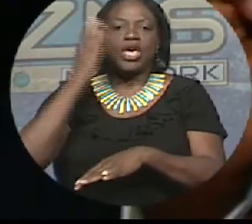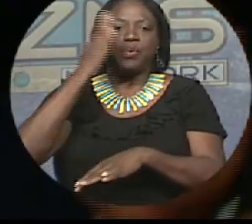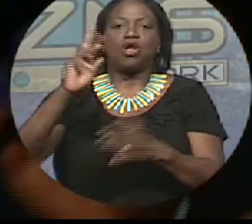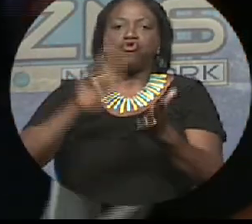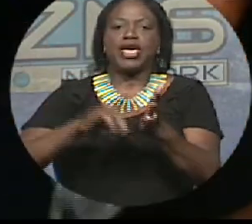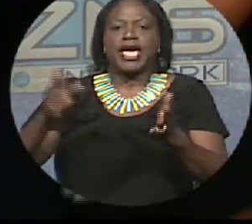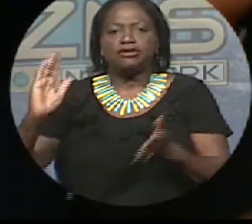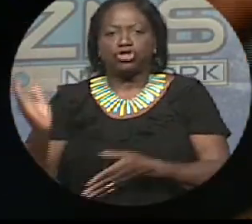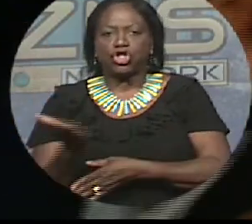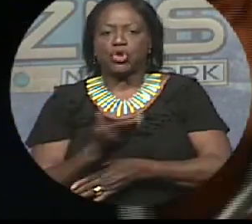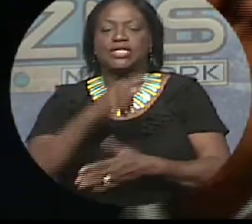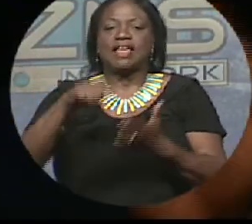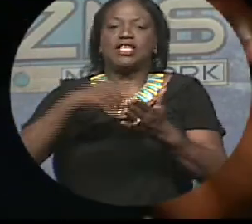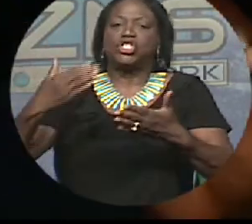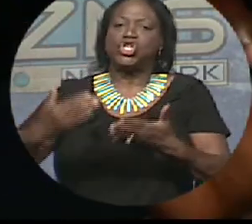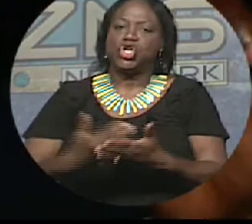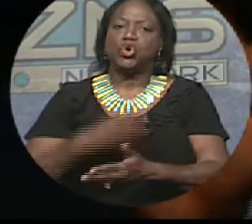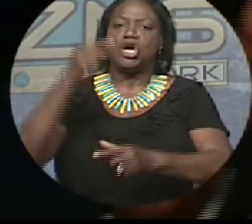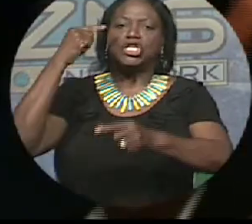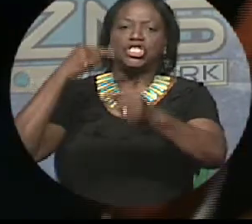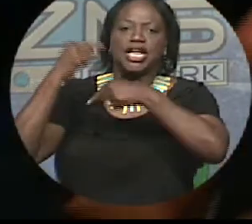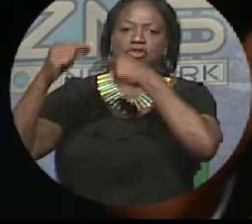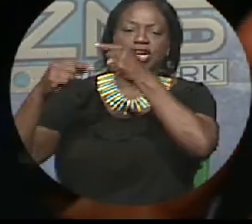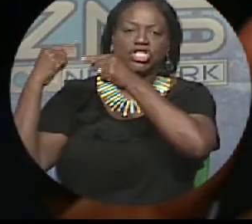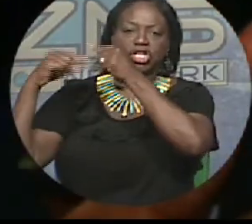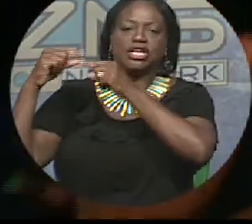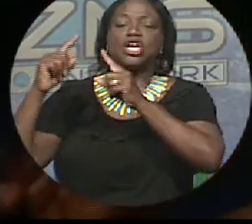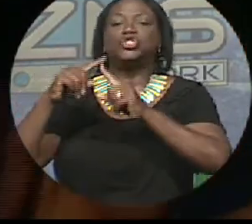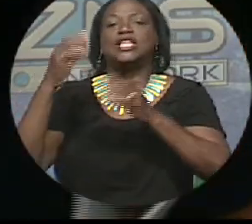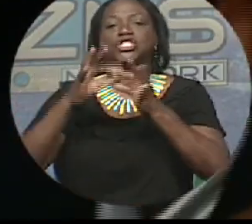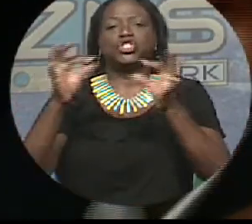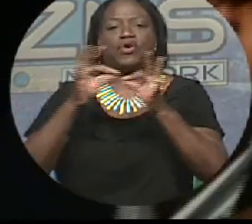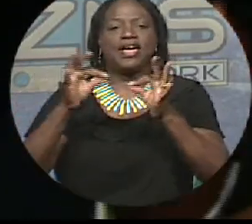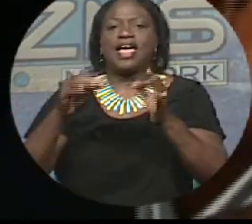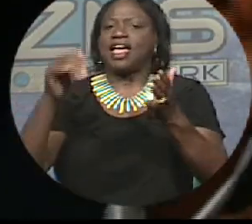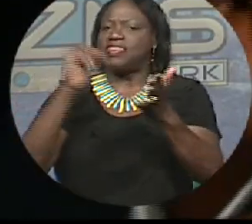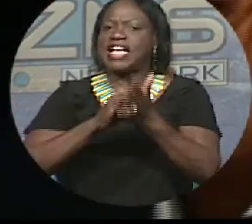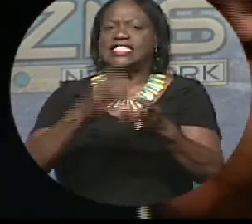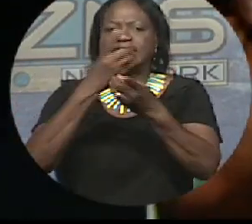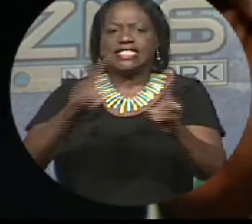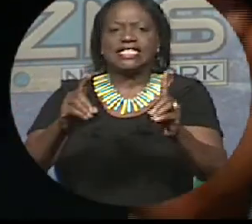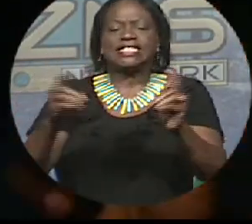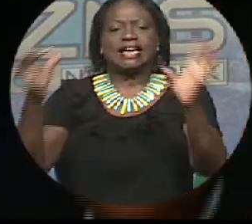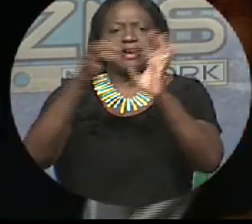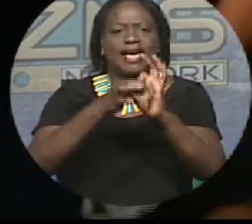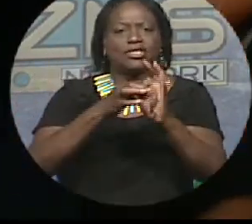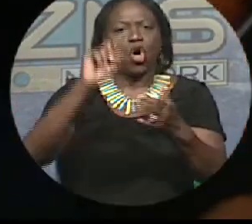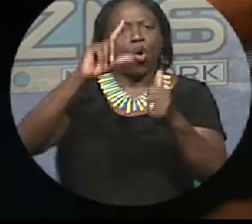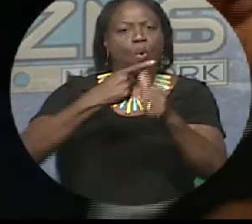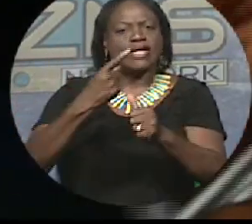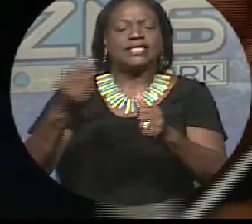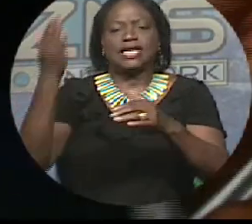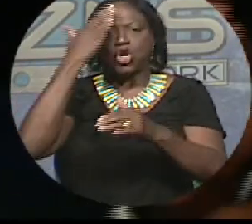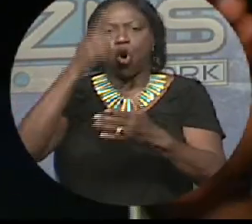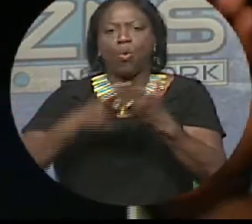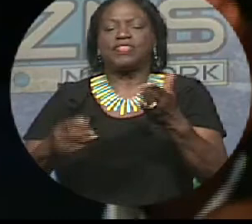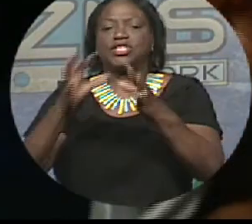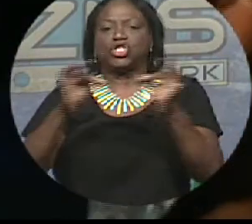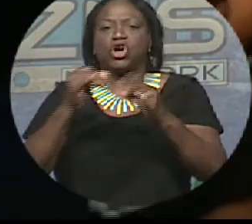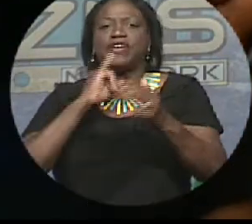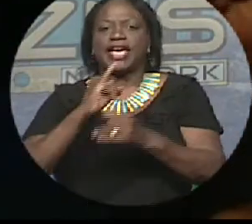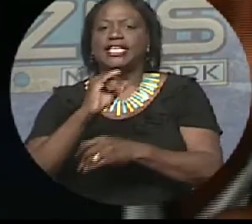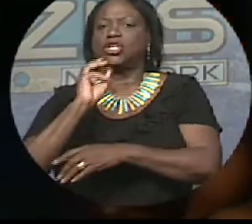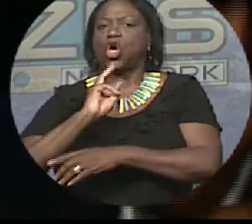generation to that story. That's the disconnect. Once they know what the story is, we got